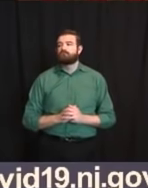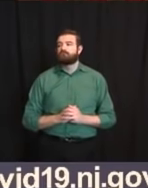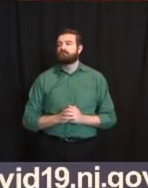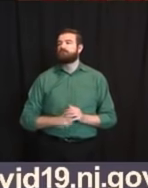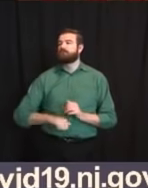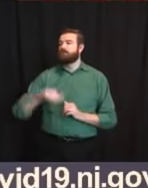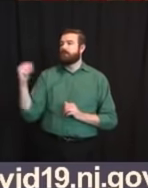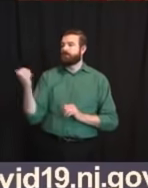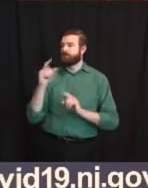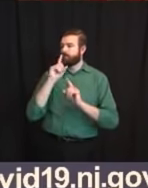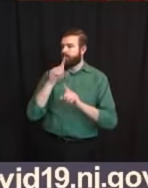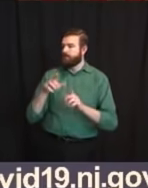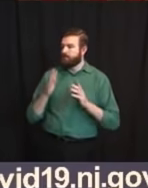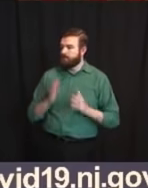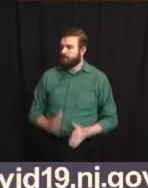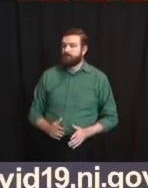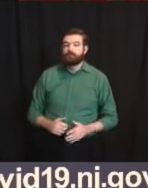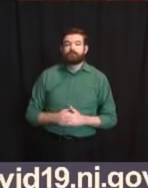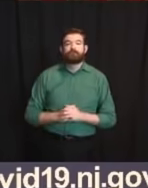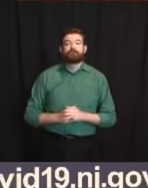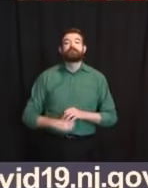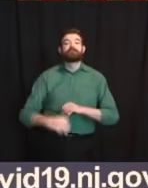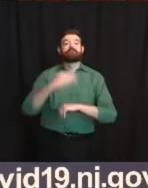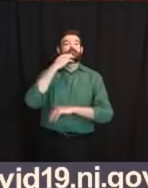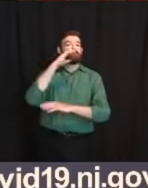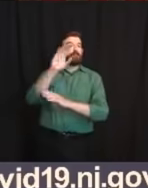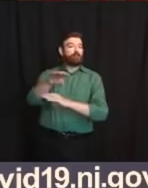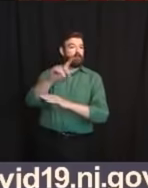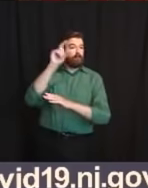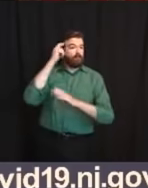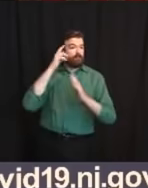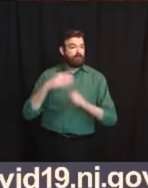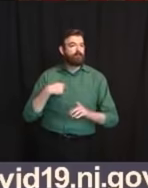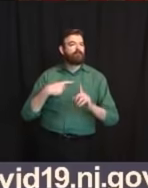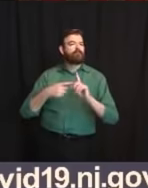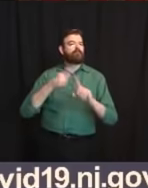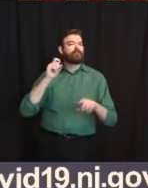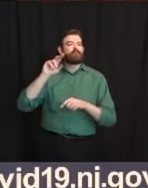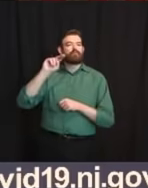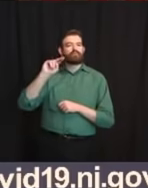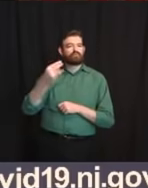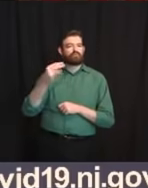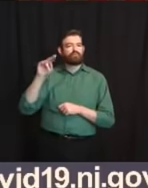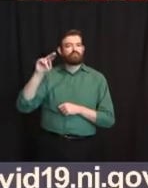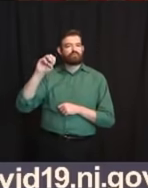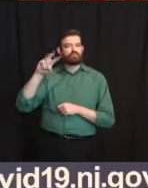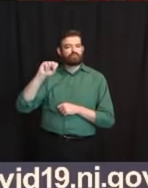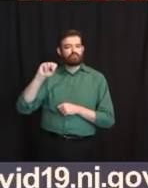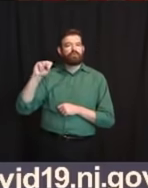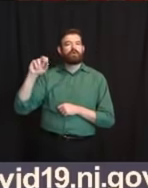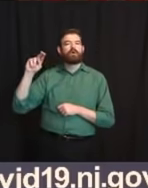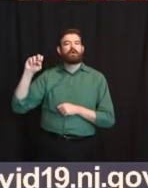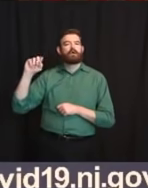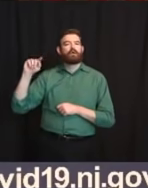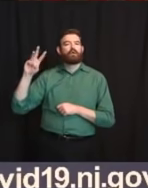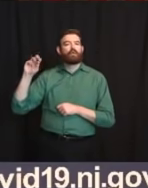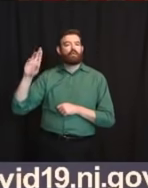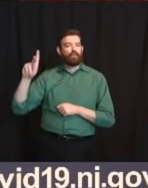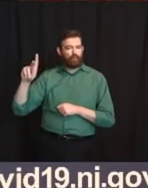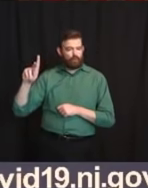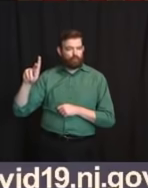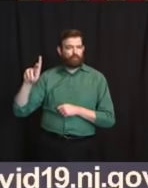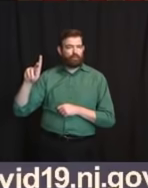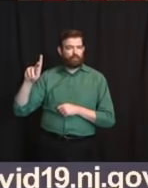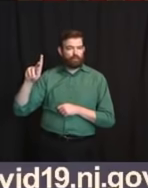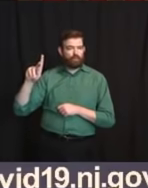Good afternoon, Governor. Phil Andrews, New Jersey News Network. Good to see you. I'm sure that the $50 million you talked about earlier for the